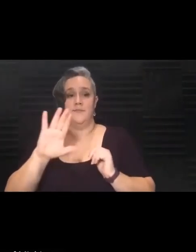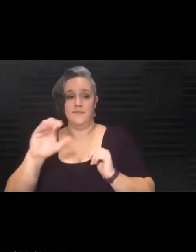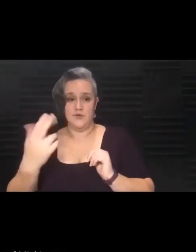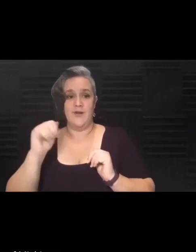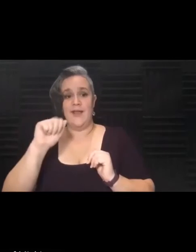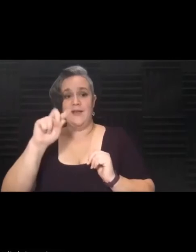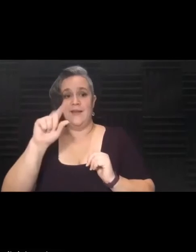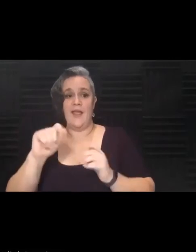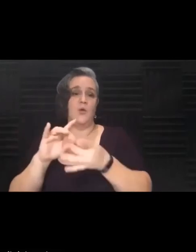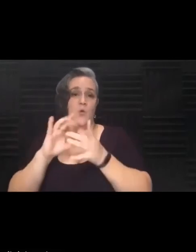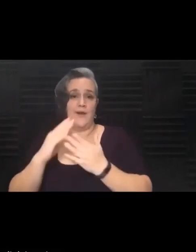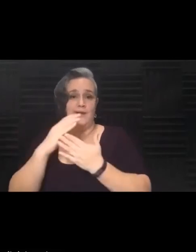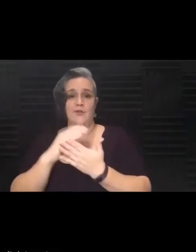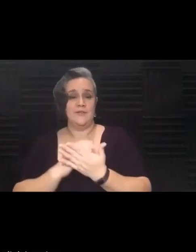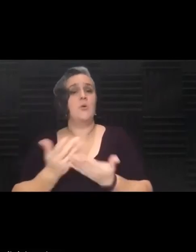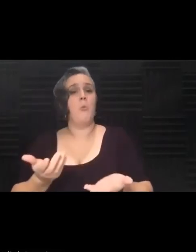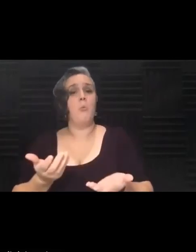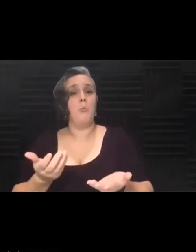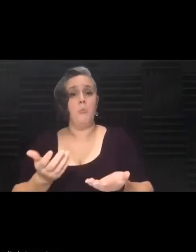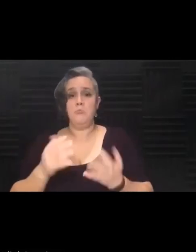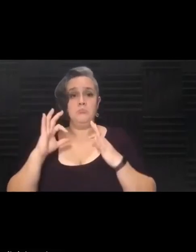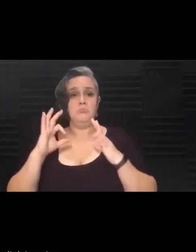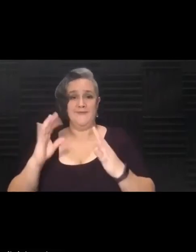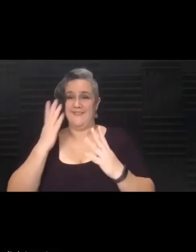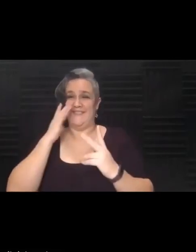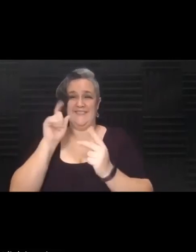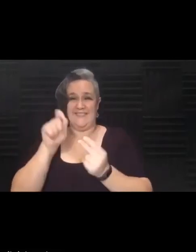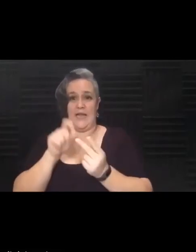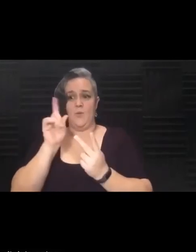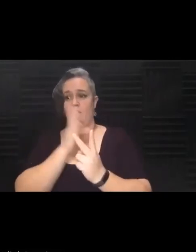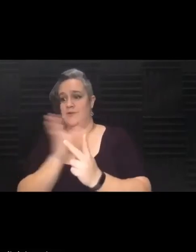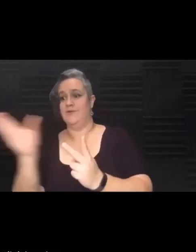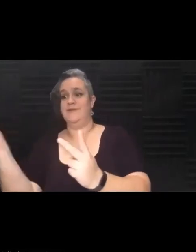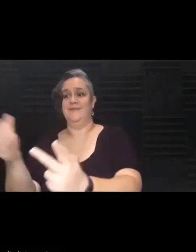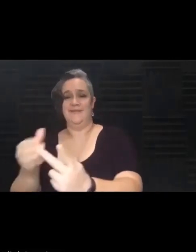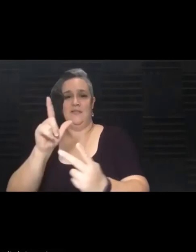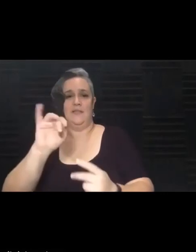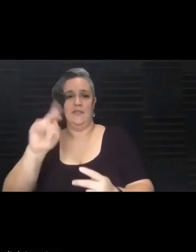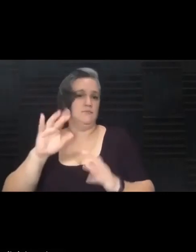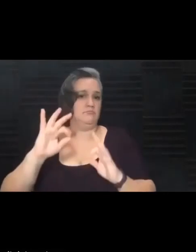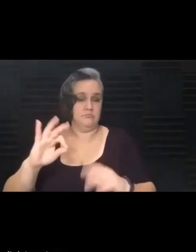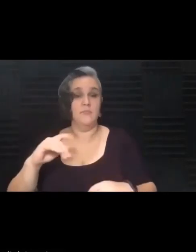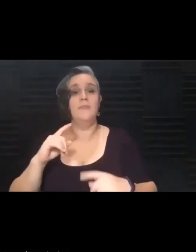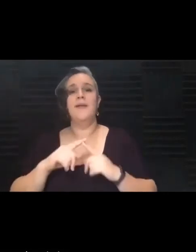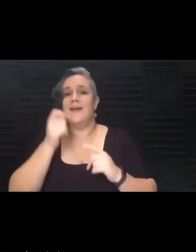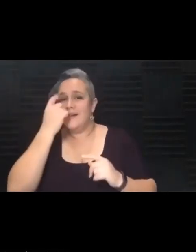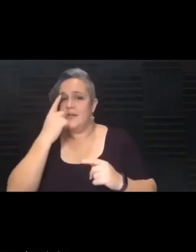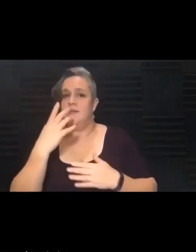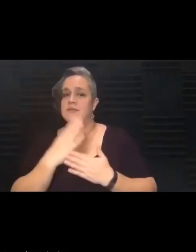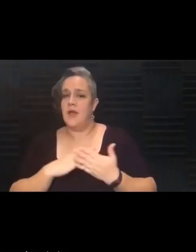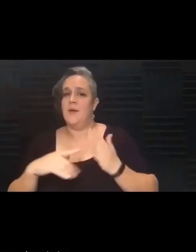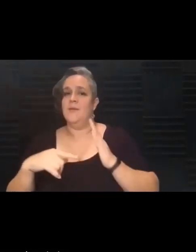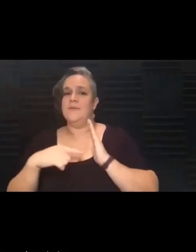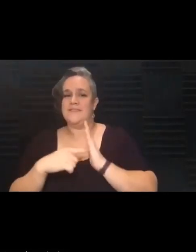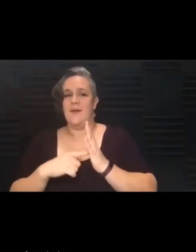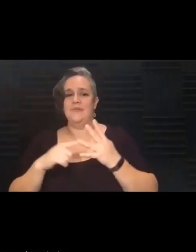very descriptive, tells you exactly where that link is going to take you. But however, there are some examples of maybe